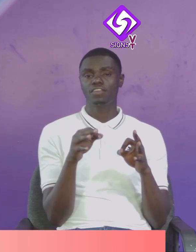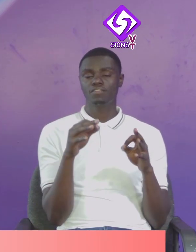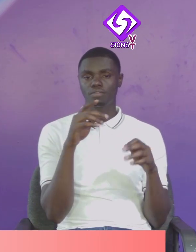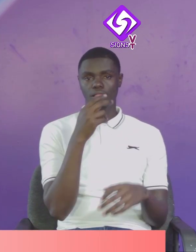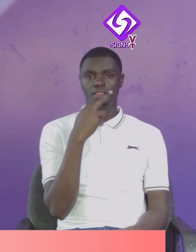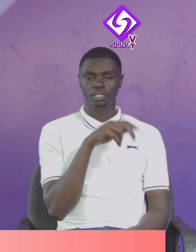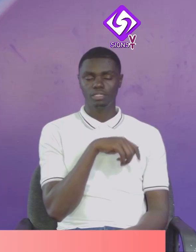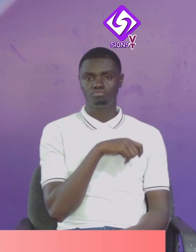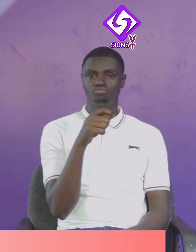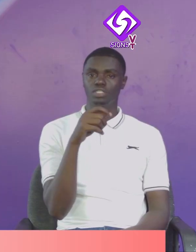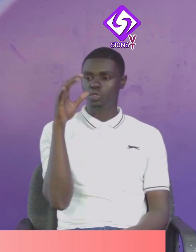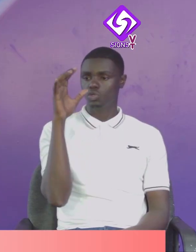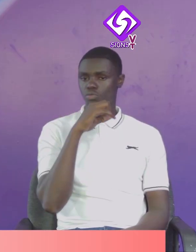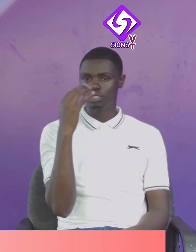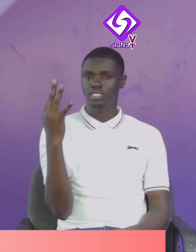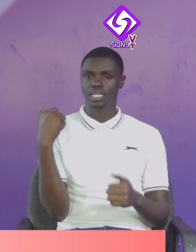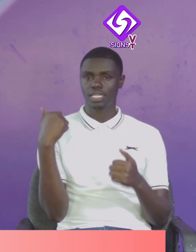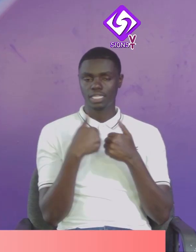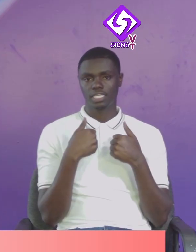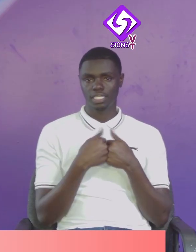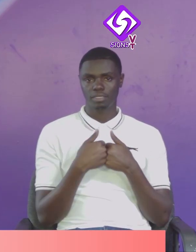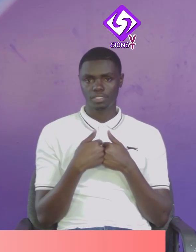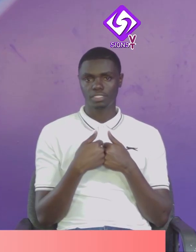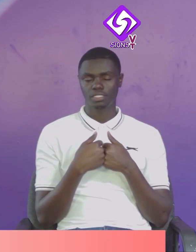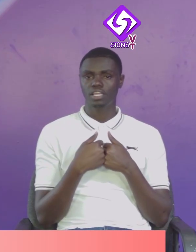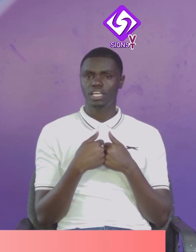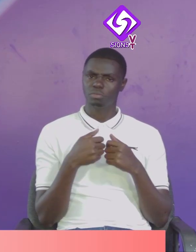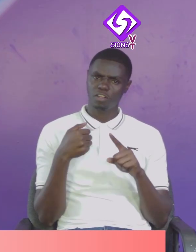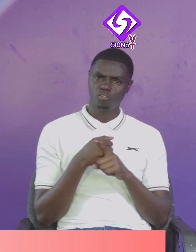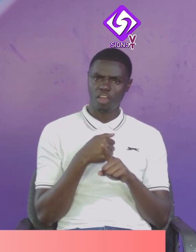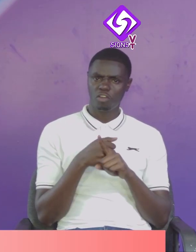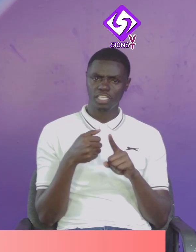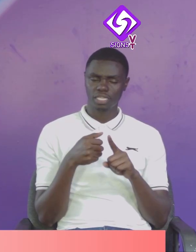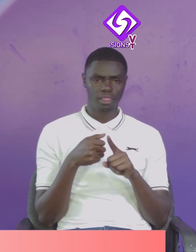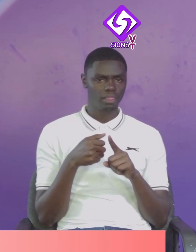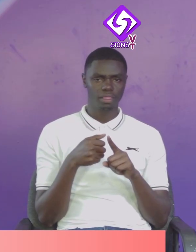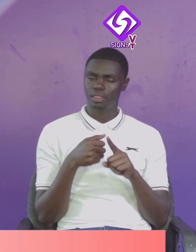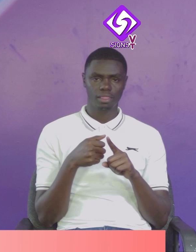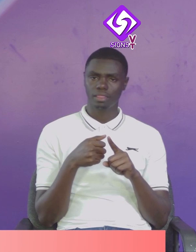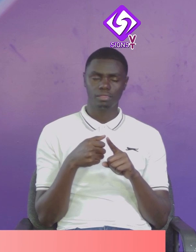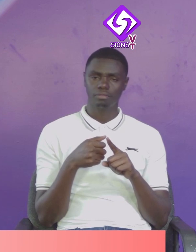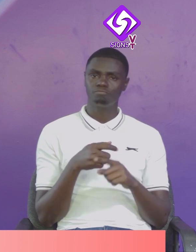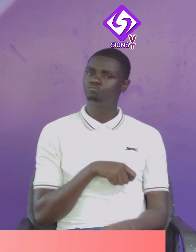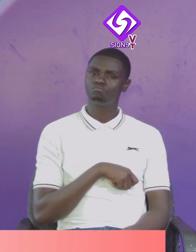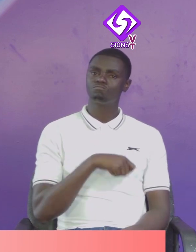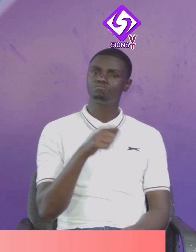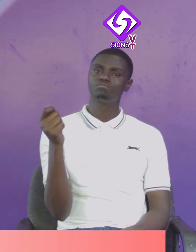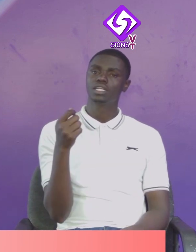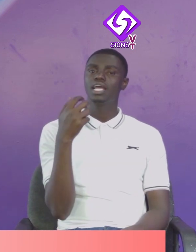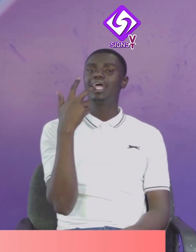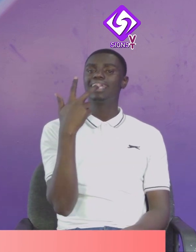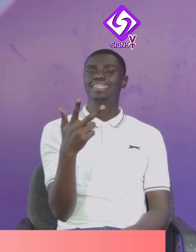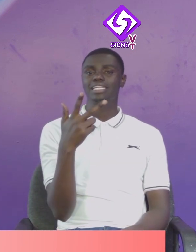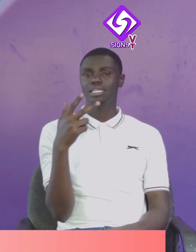2 games or at least 3 games, especially and this especially is for violent conduct. Yeah. Like for Ronaldo's case, where he elbowed a Republic